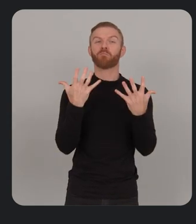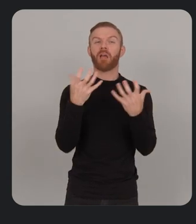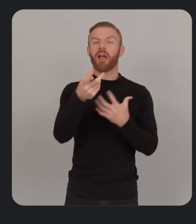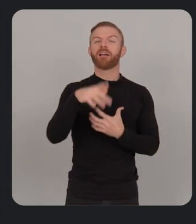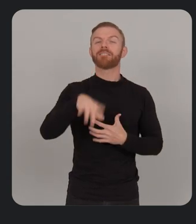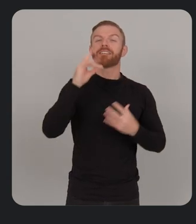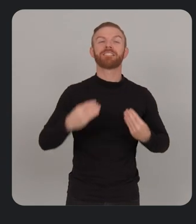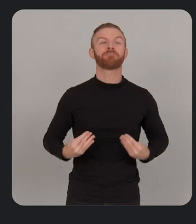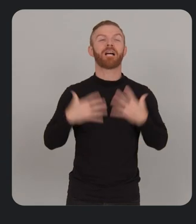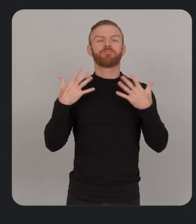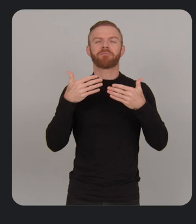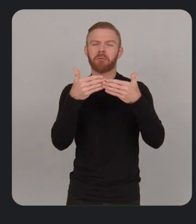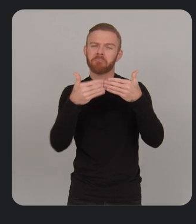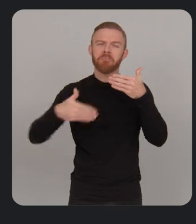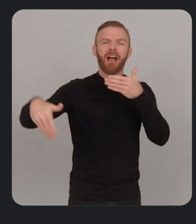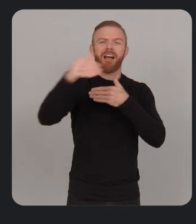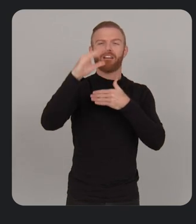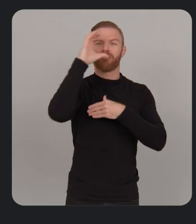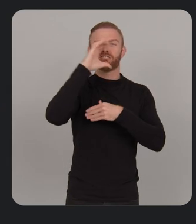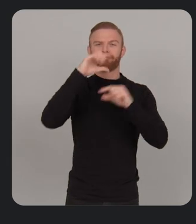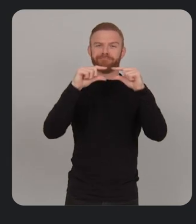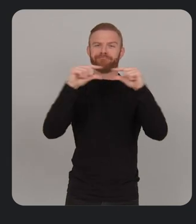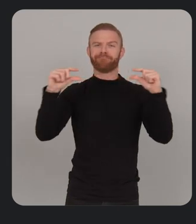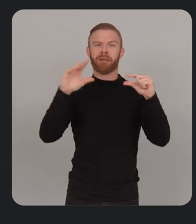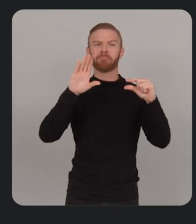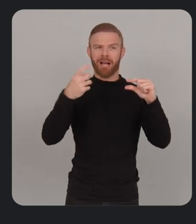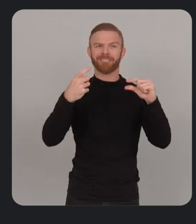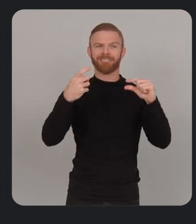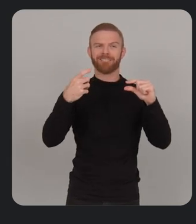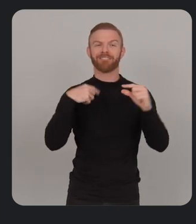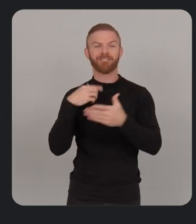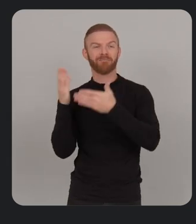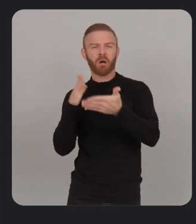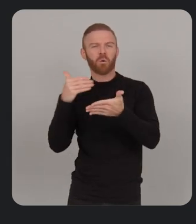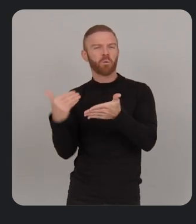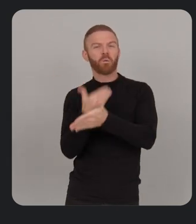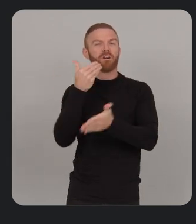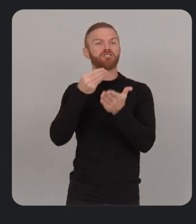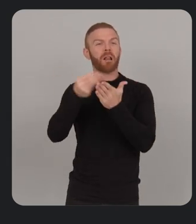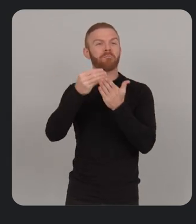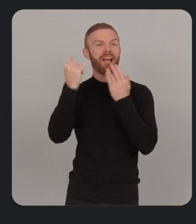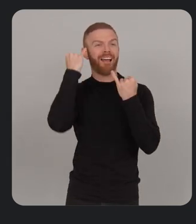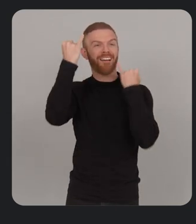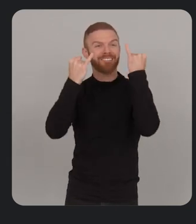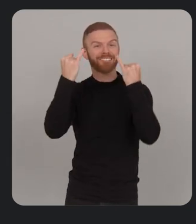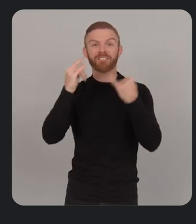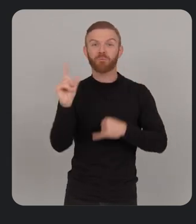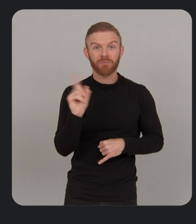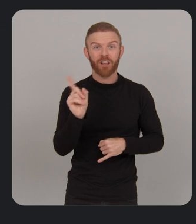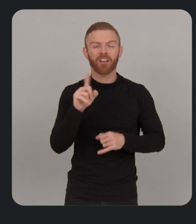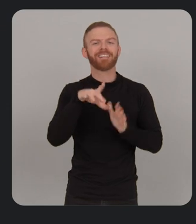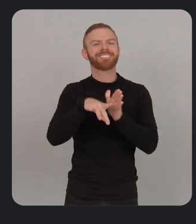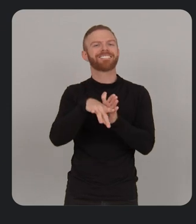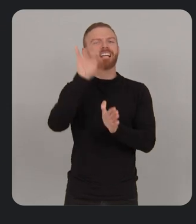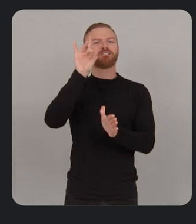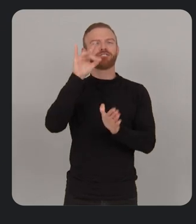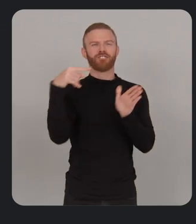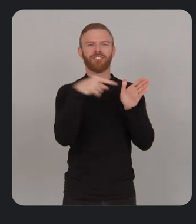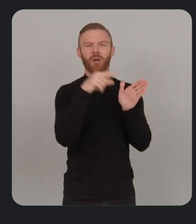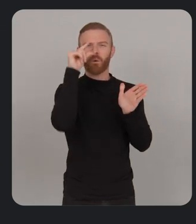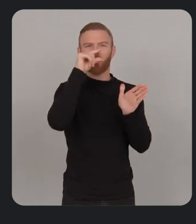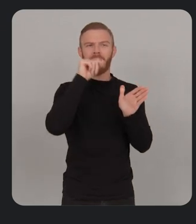inspiration beyond the search box we're bringing you new shoppable ideas right in discover on the google app